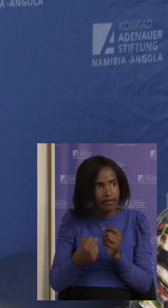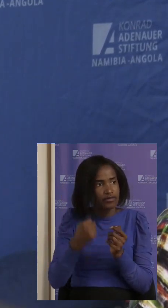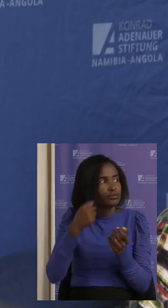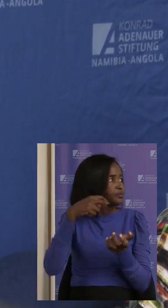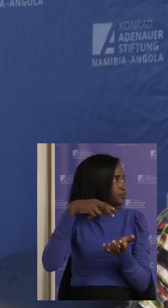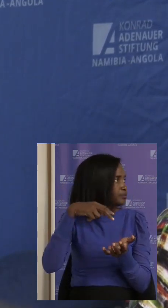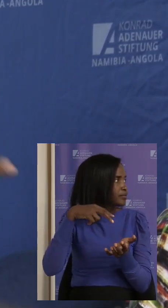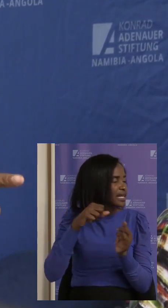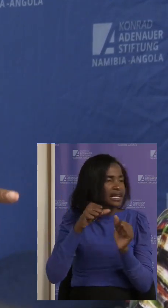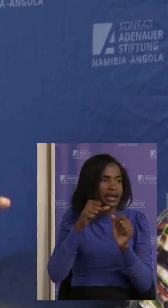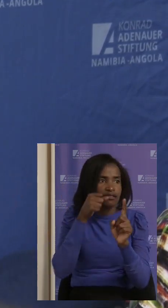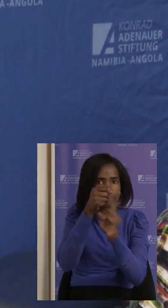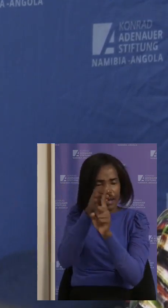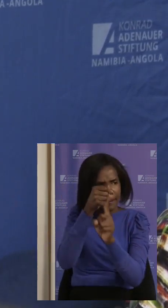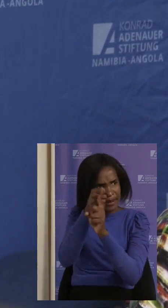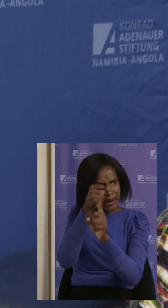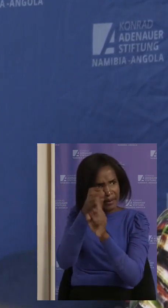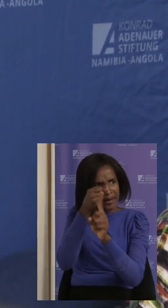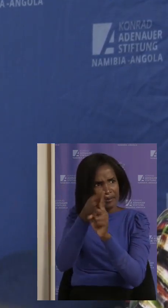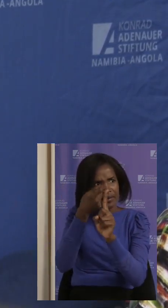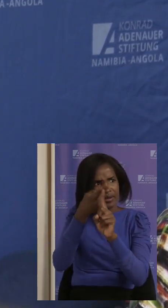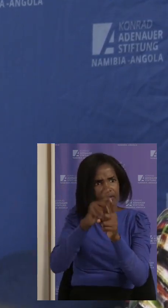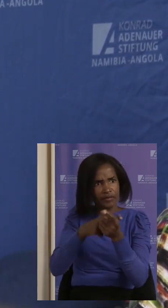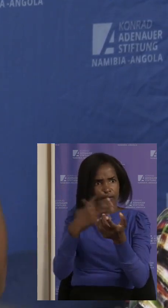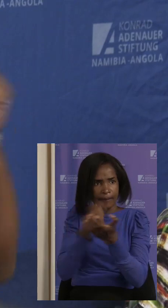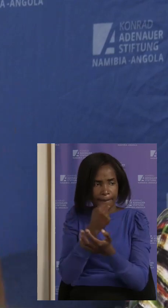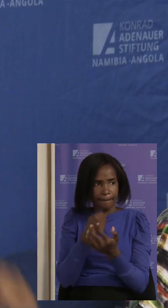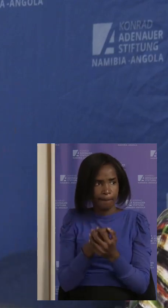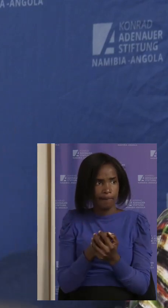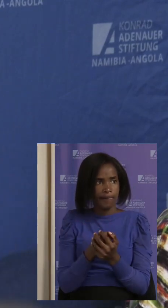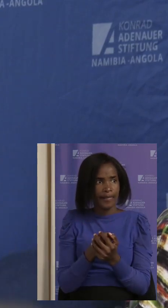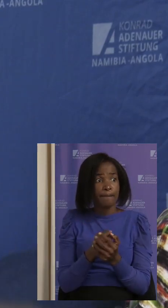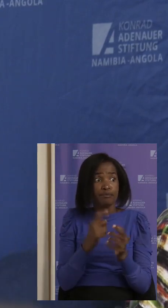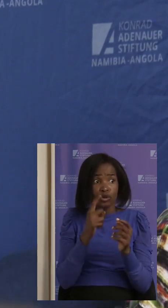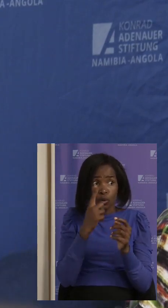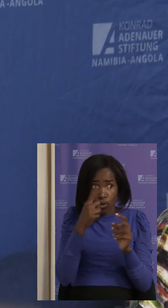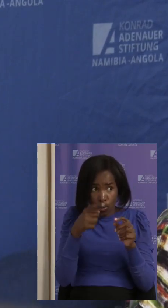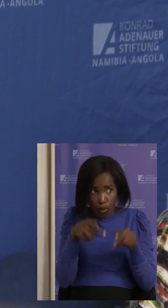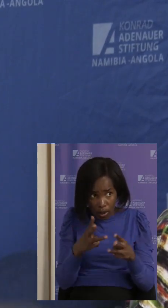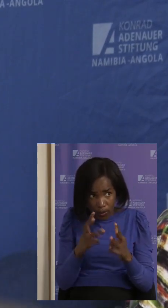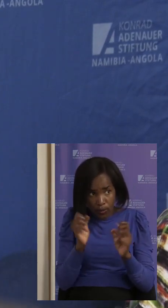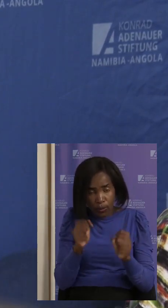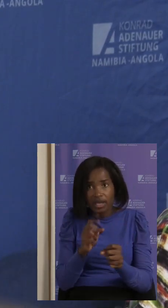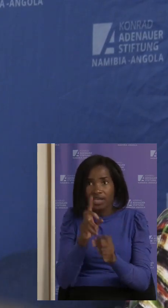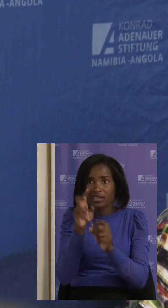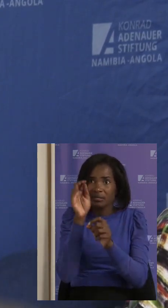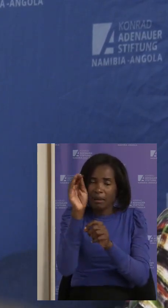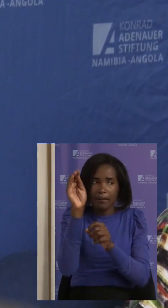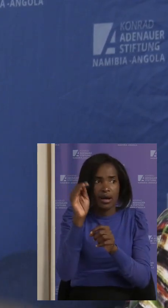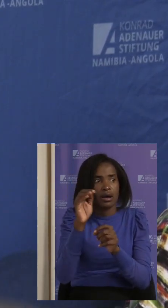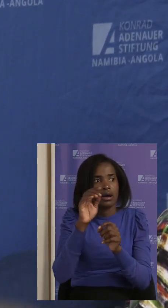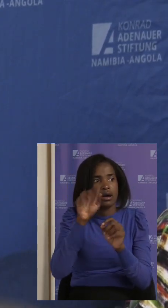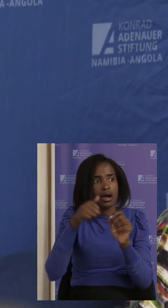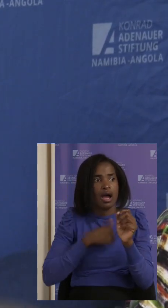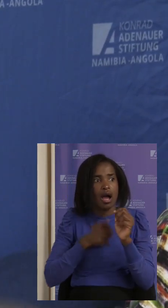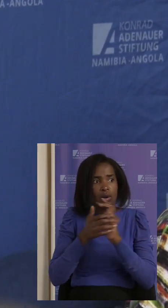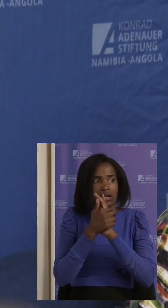I have to confront so that we can get good things. And that's the only way we can hold our leadership accountable. To conclude,